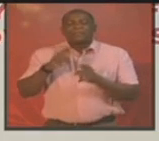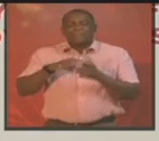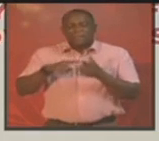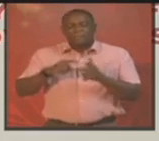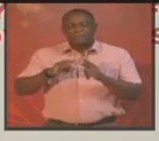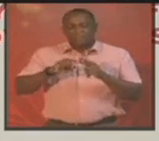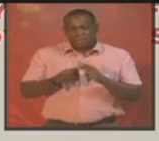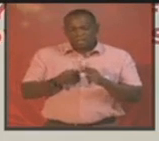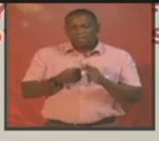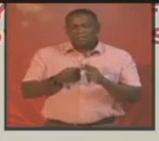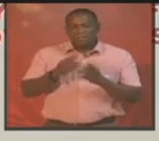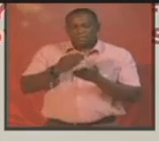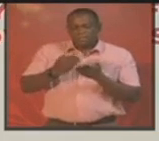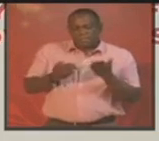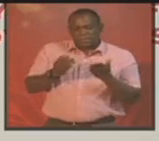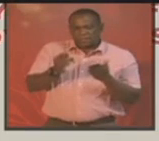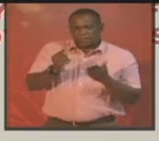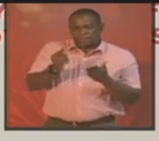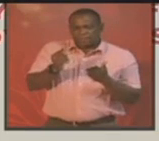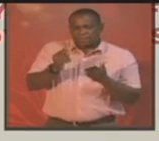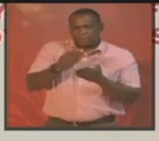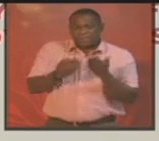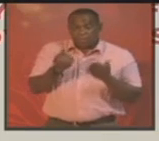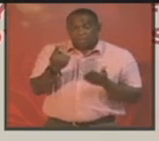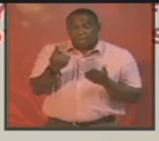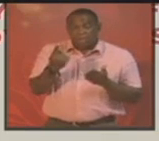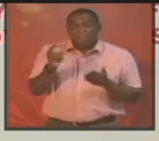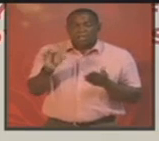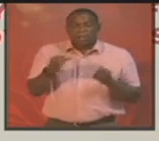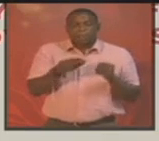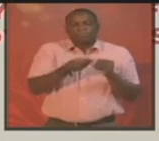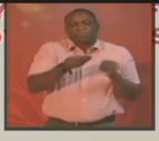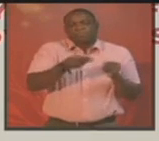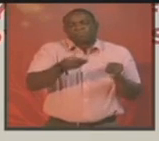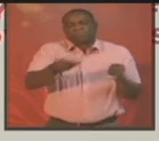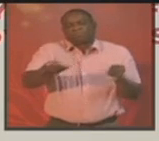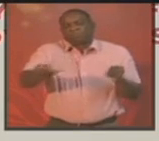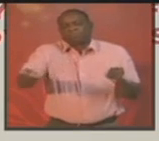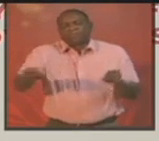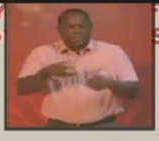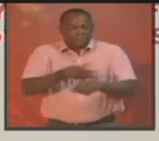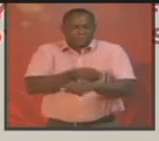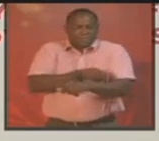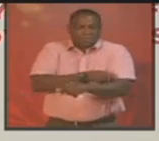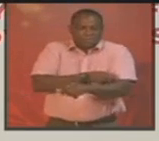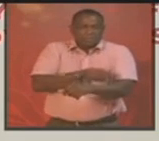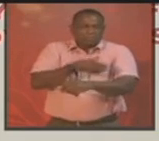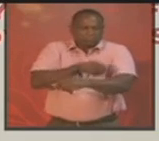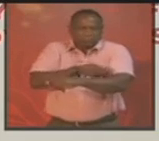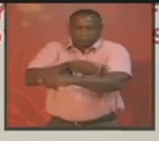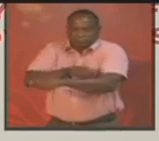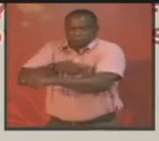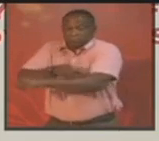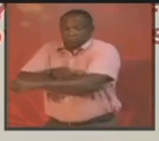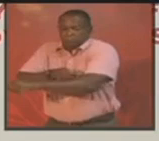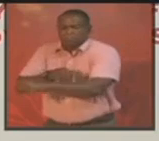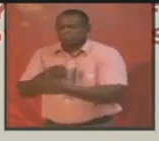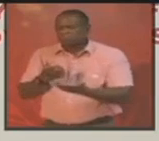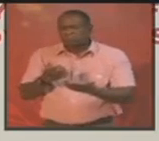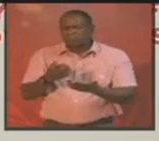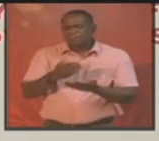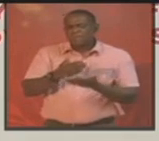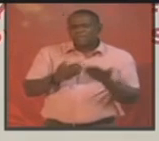process. It is worth repeating what phase 1 is. Phase 1 is